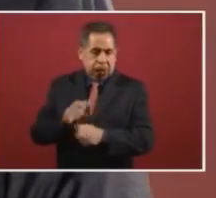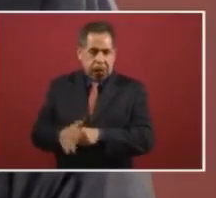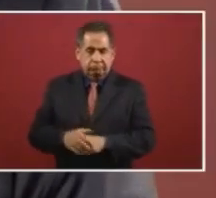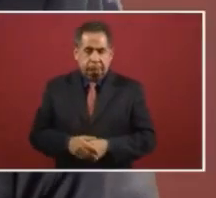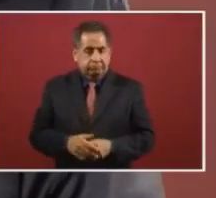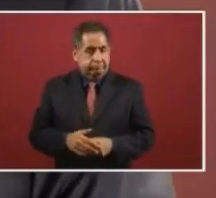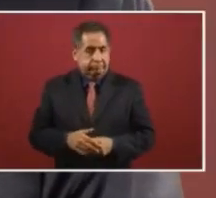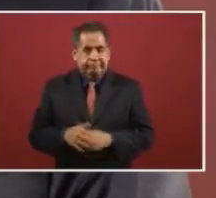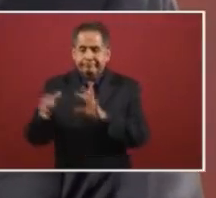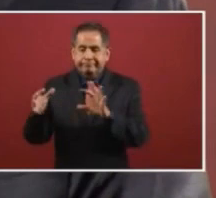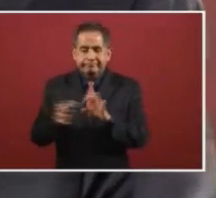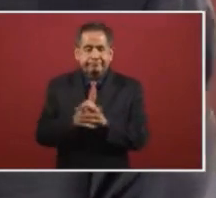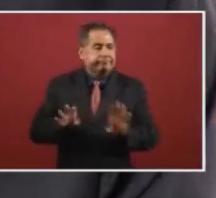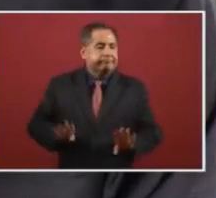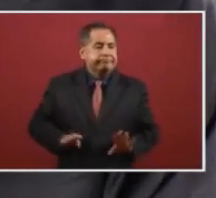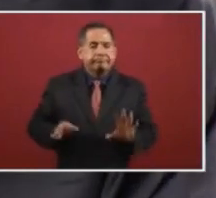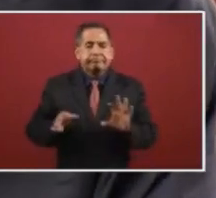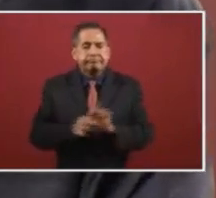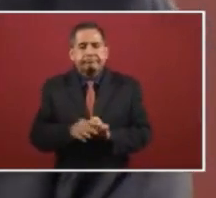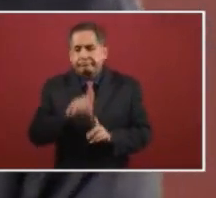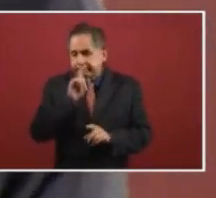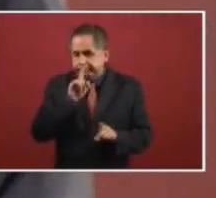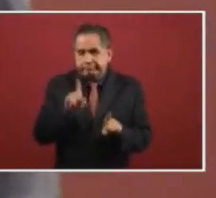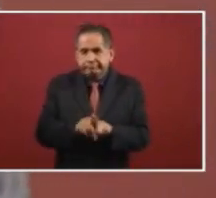the most